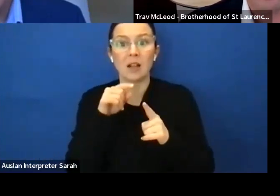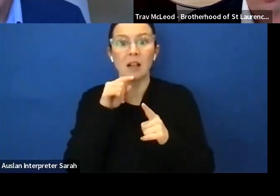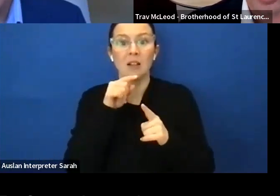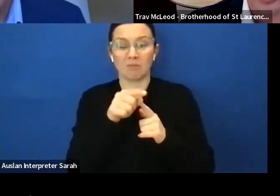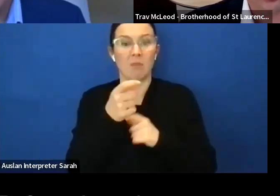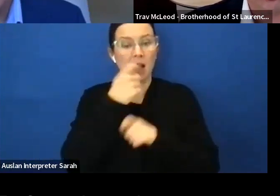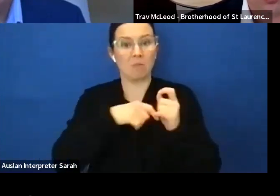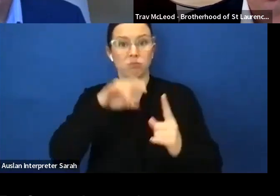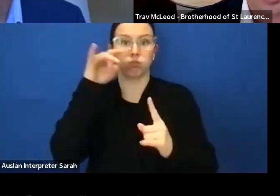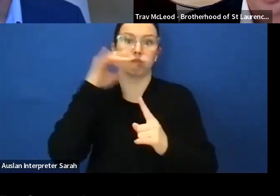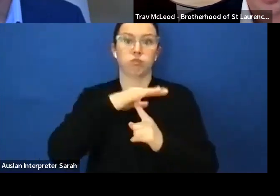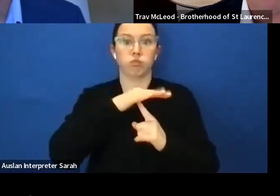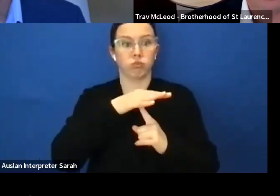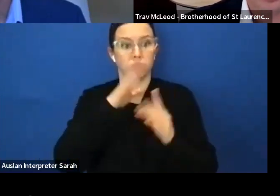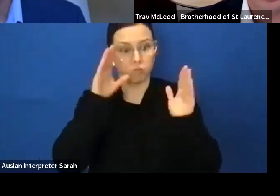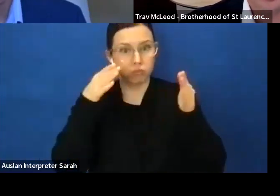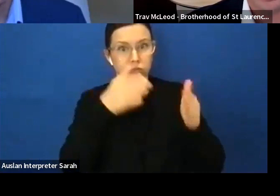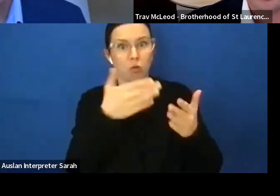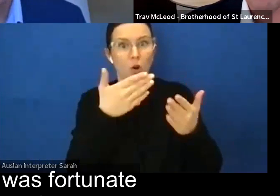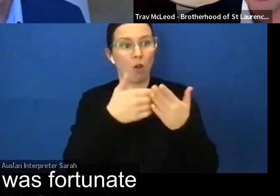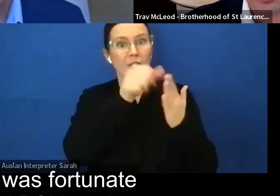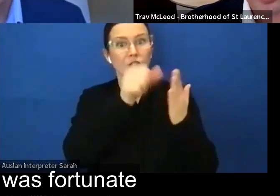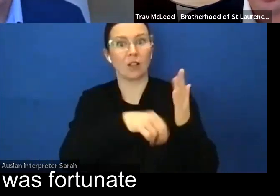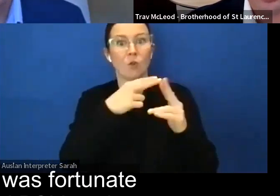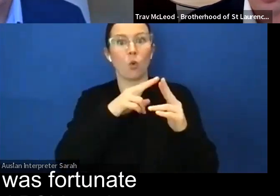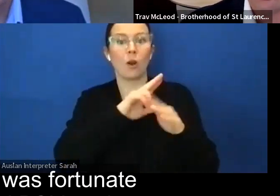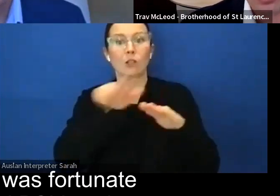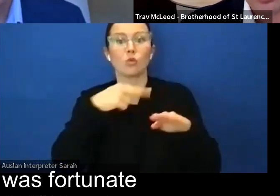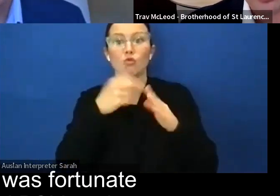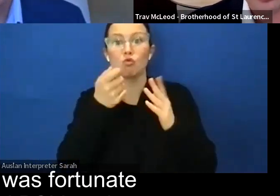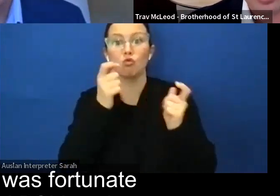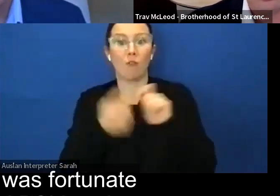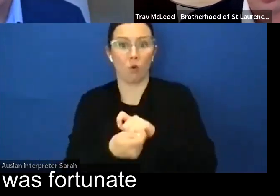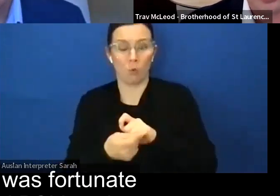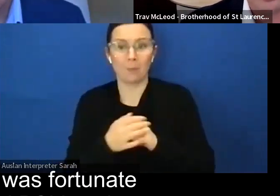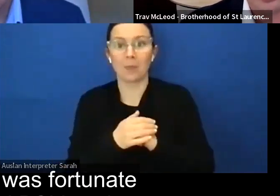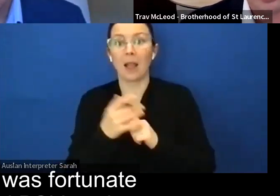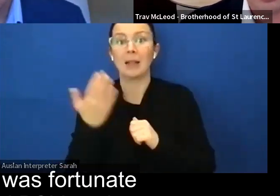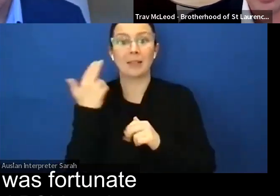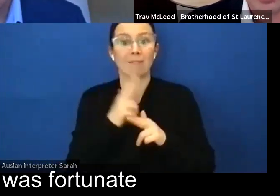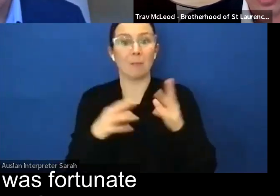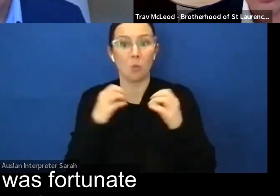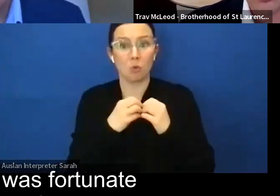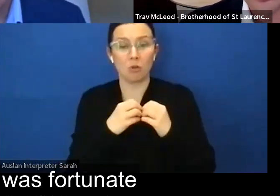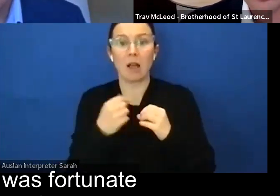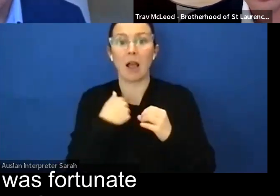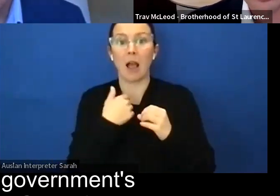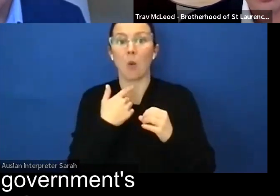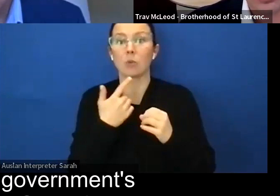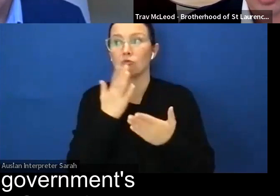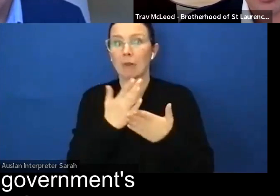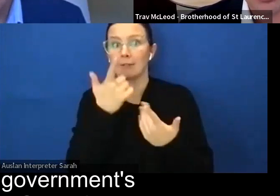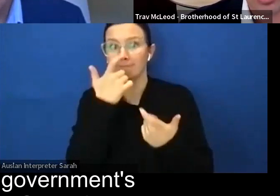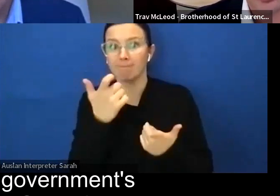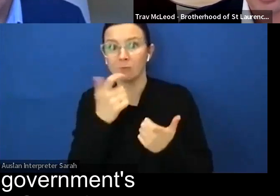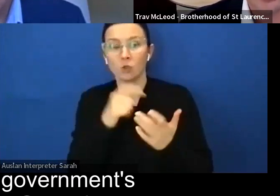1 on the national reform agenda. In February, I was fortunate enough to lend BSL's voice to the